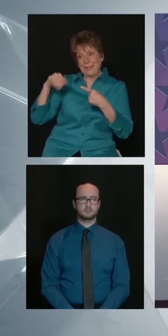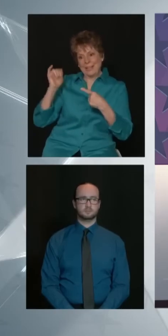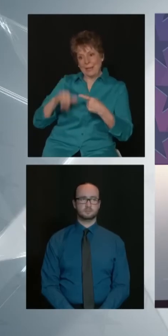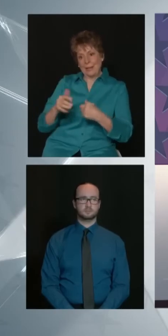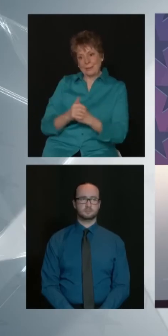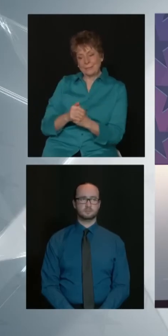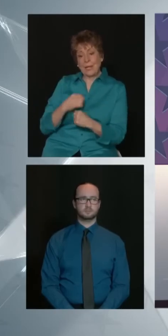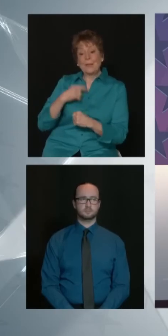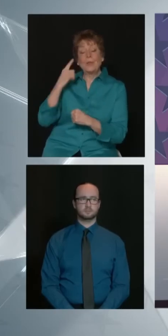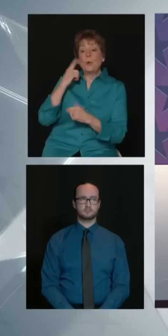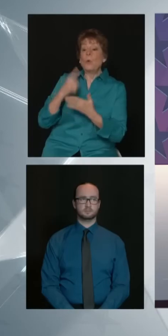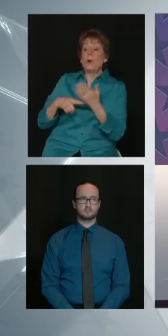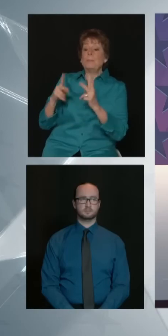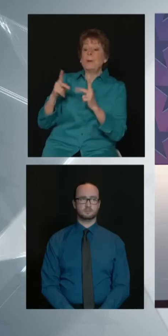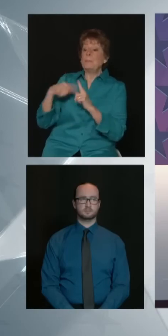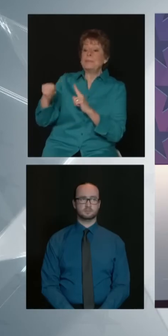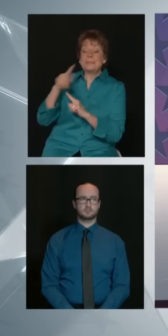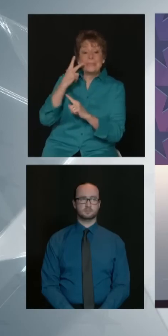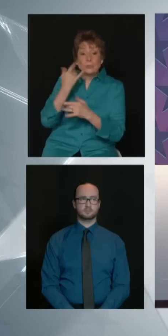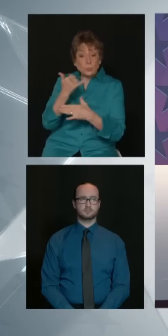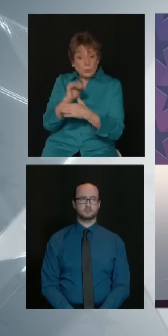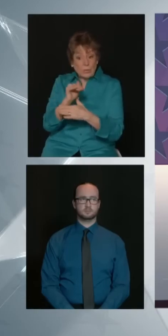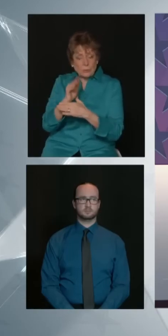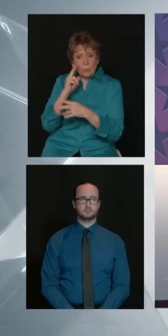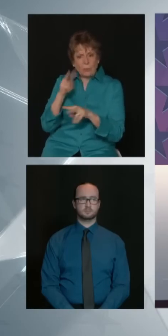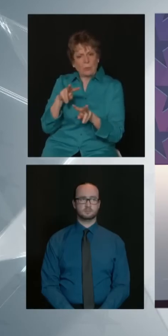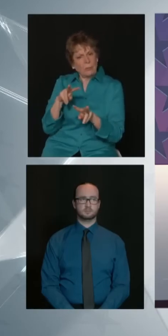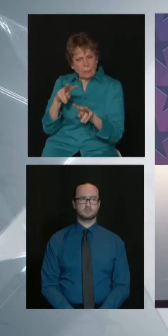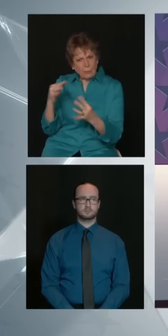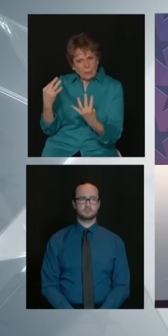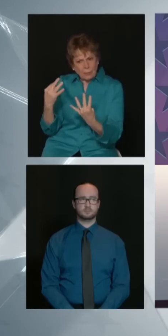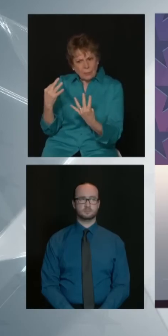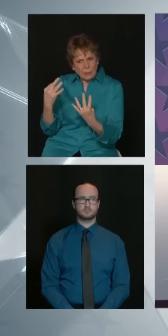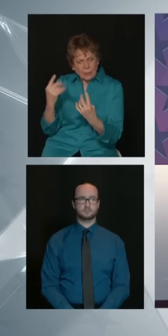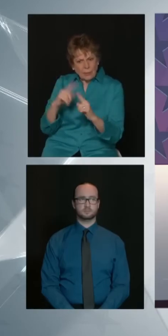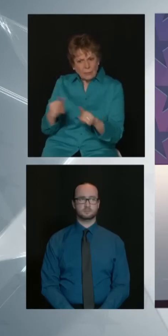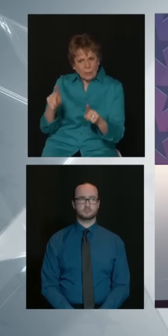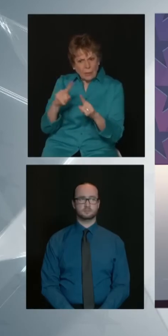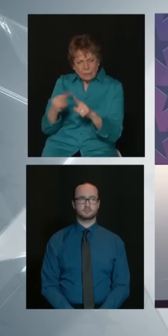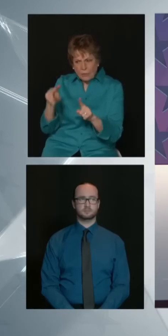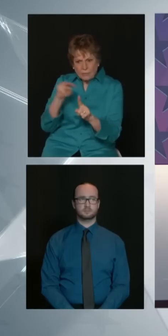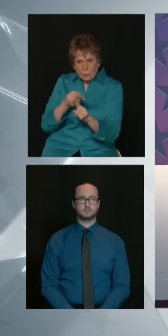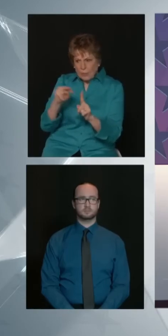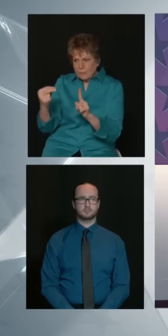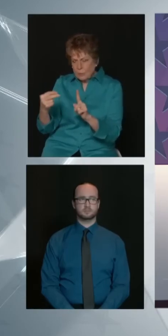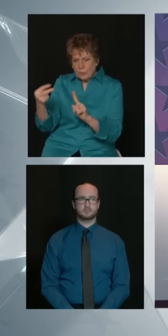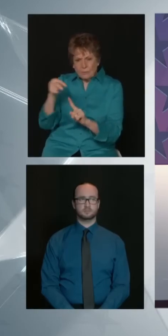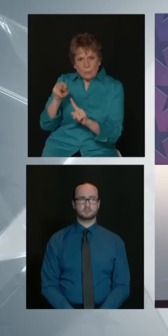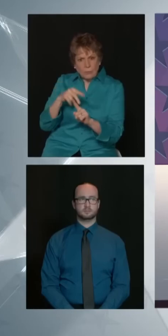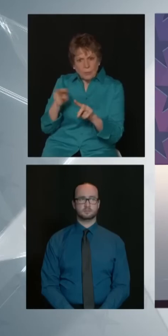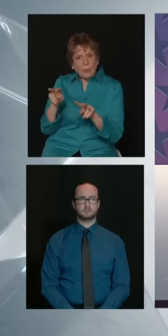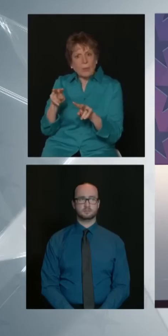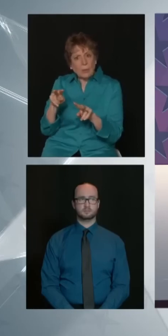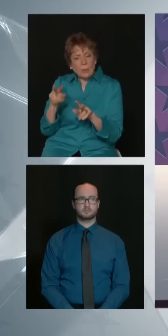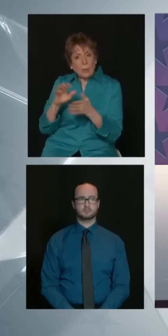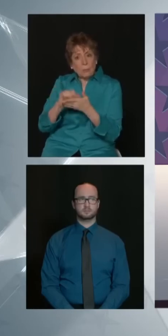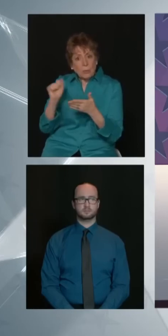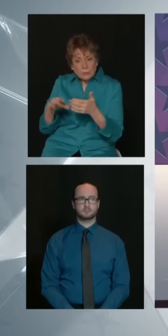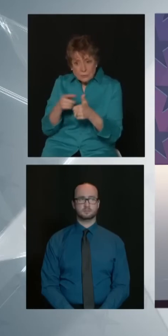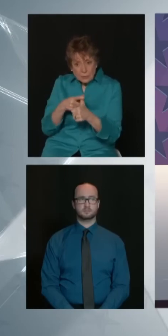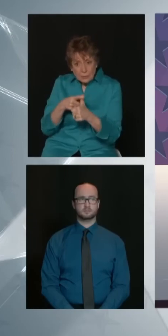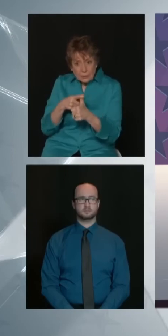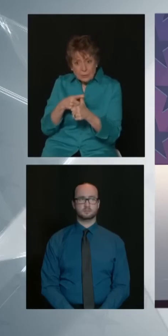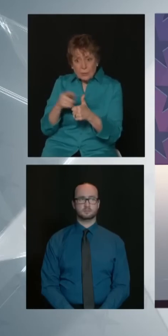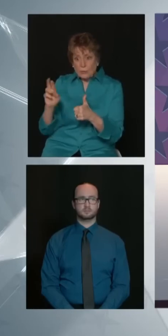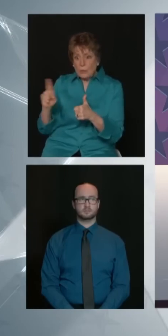were starkly different views of our state and our country. On abortion, My opponent wants a national abortion